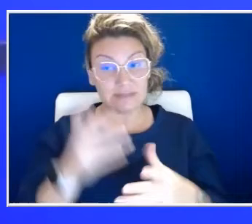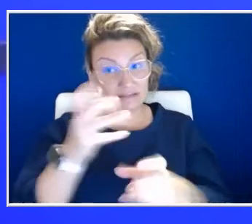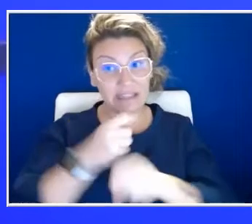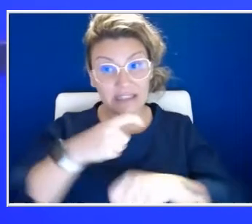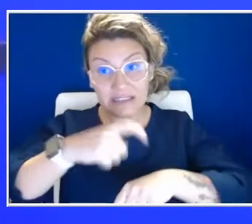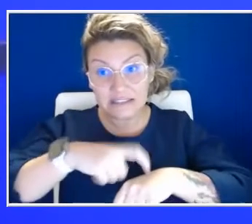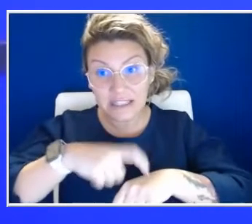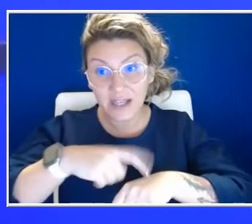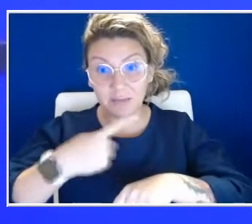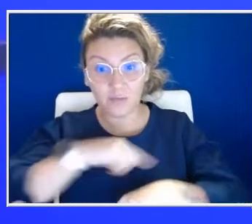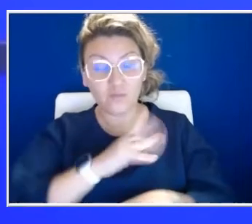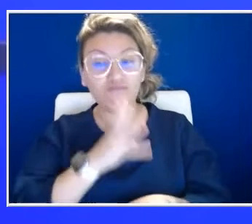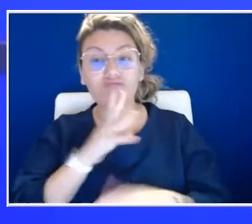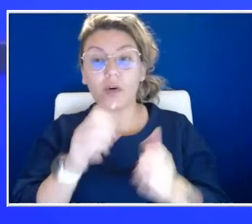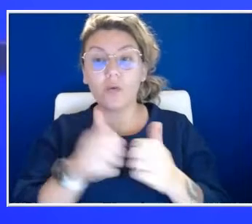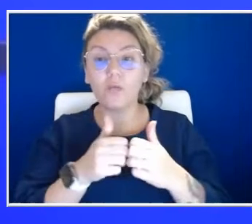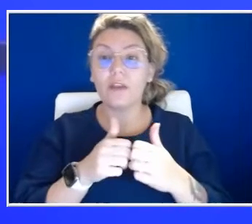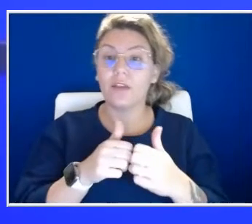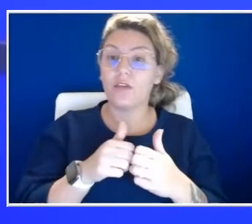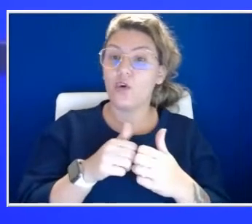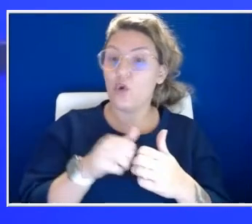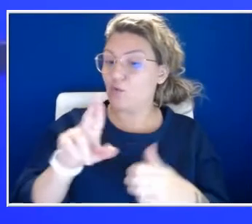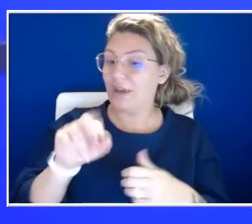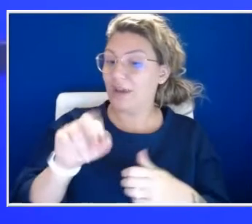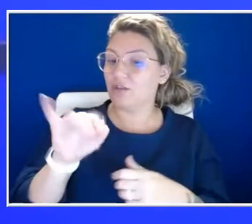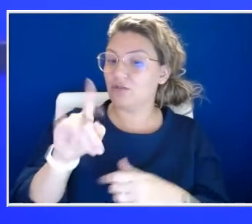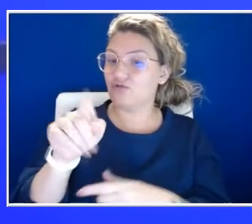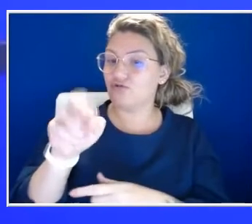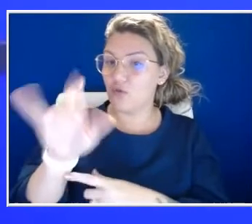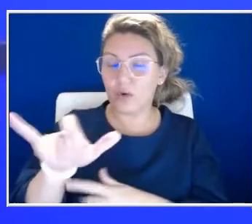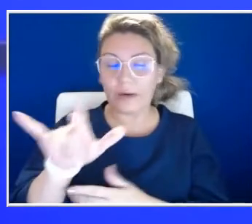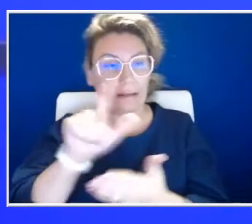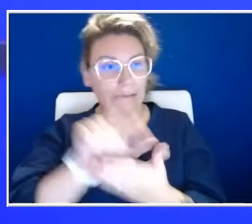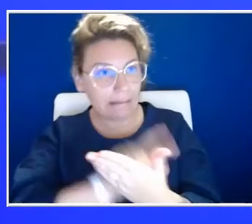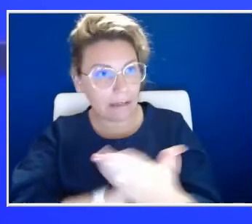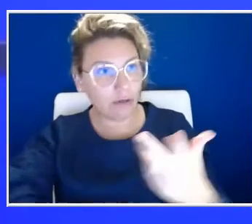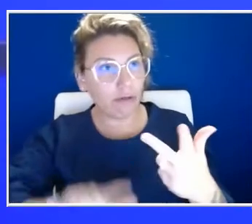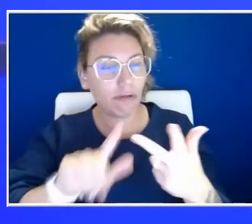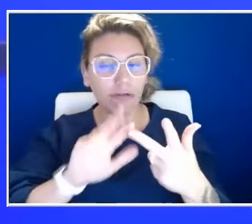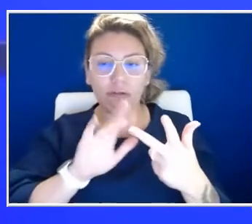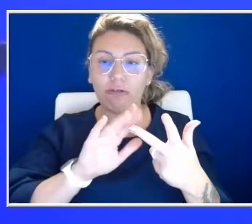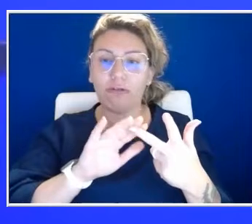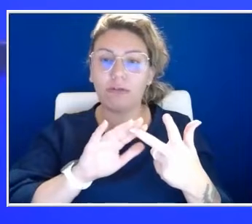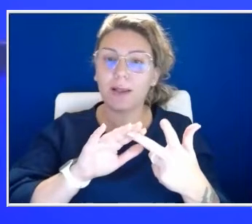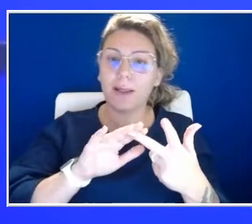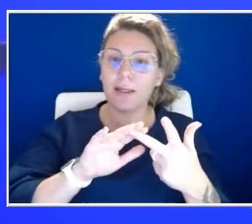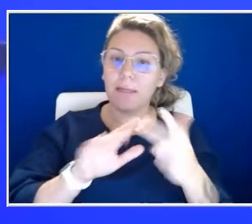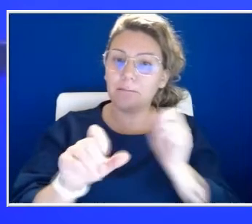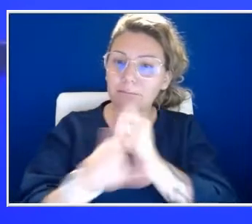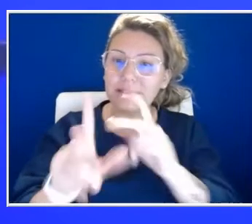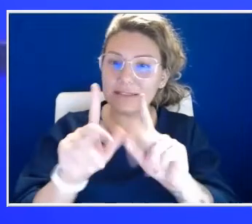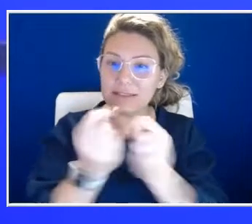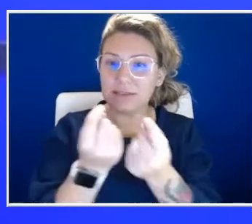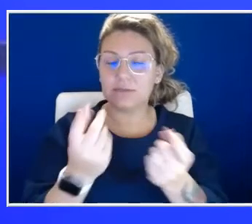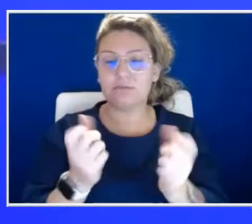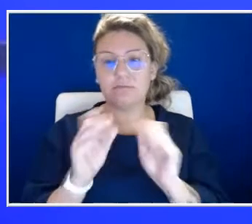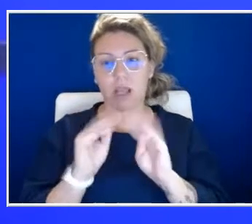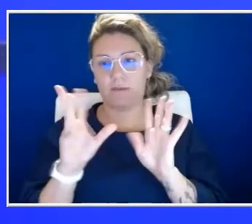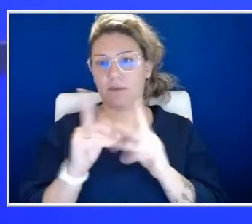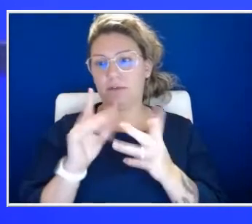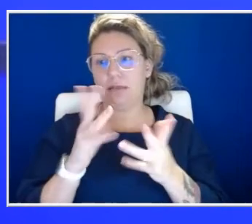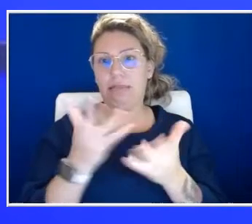we talked to legal, we talked to obviously our media team. There was a lot of things behind the scenes